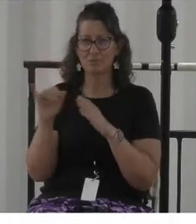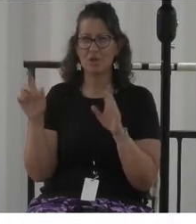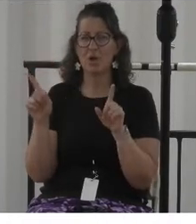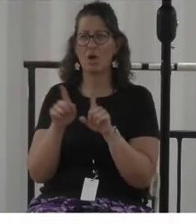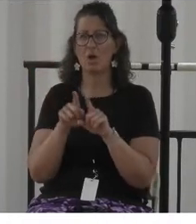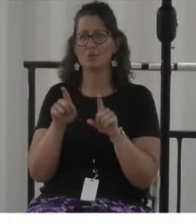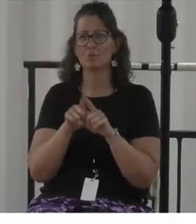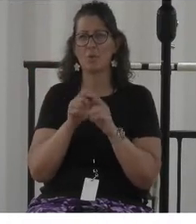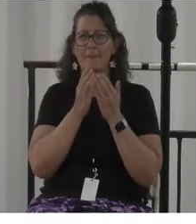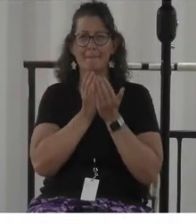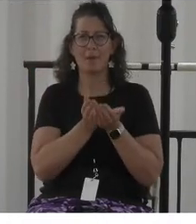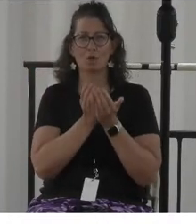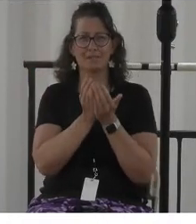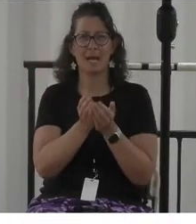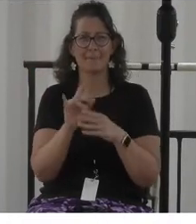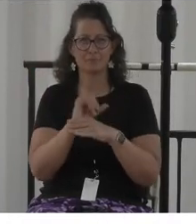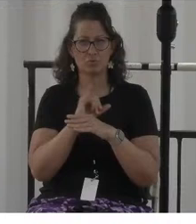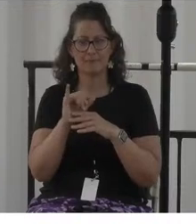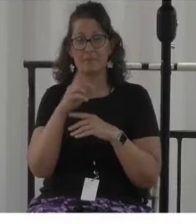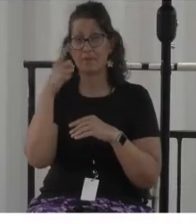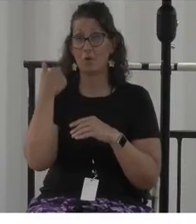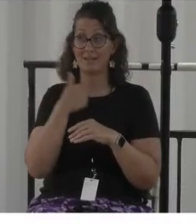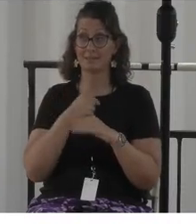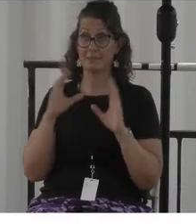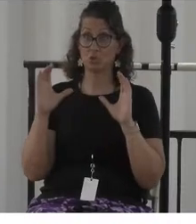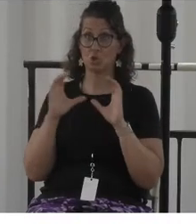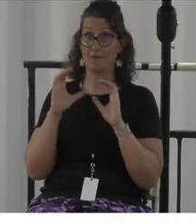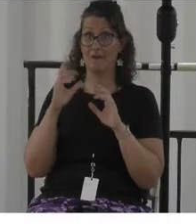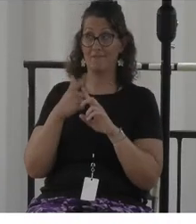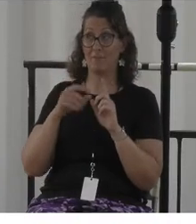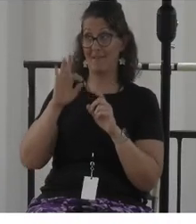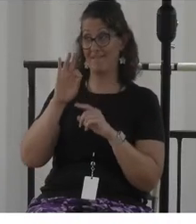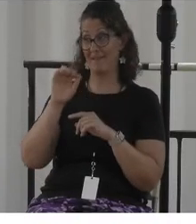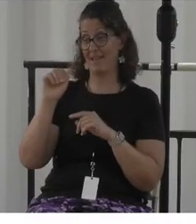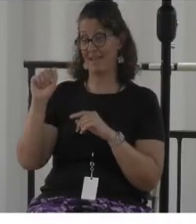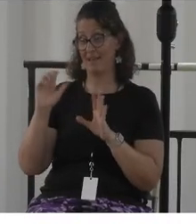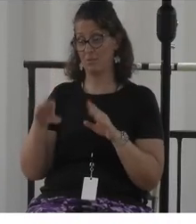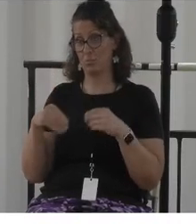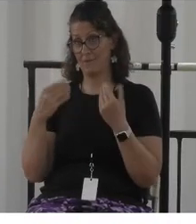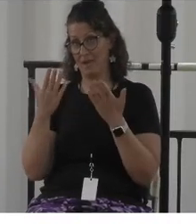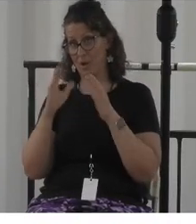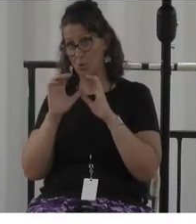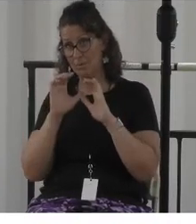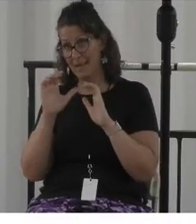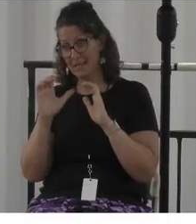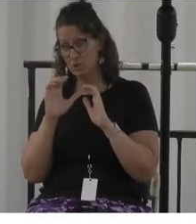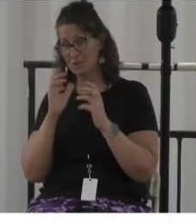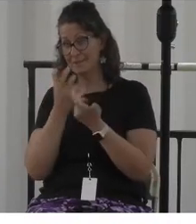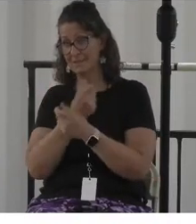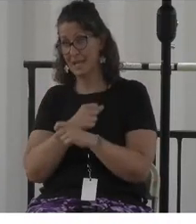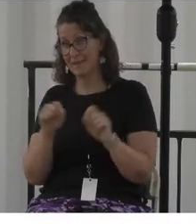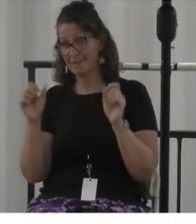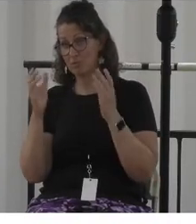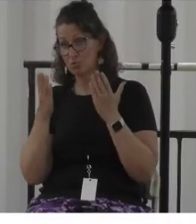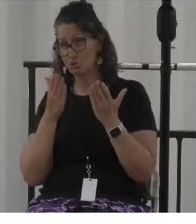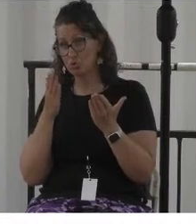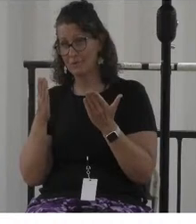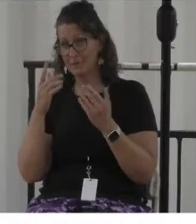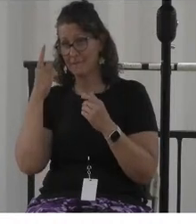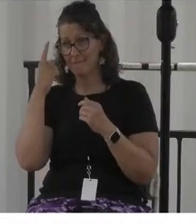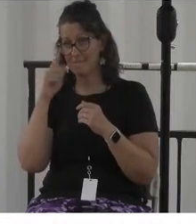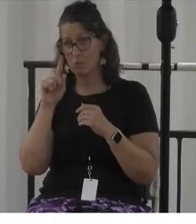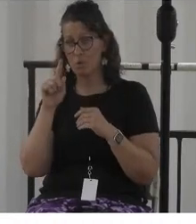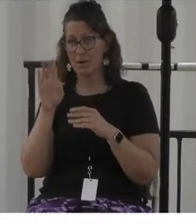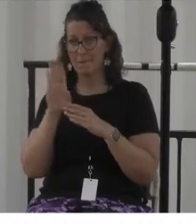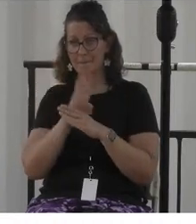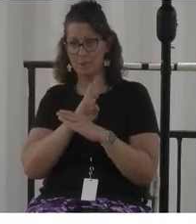maritime industry. In order for us to get certified by the FAA to provide communication safety services for